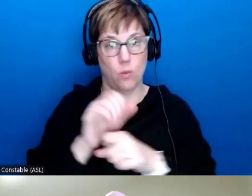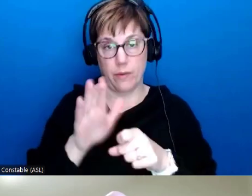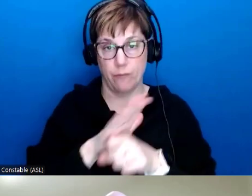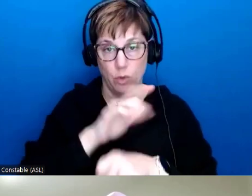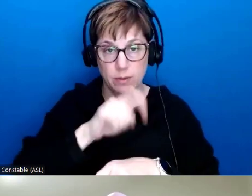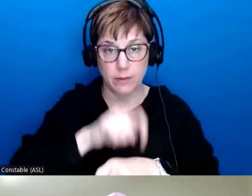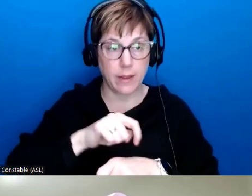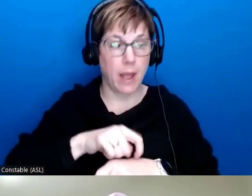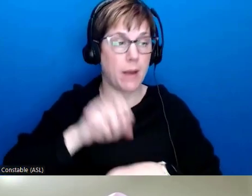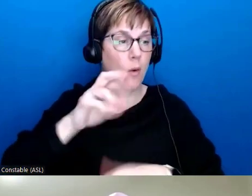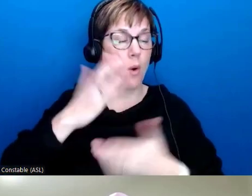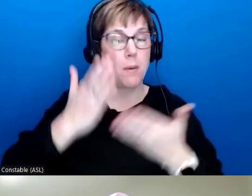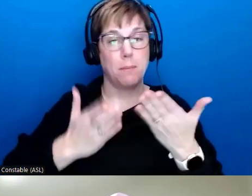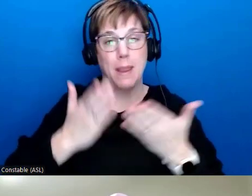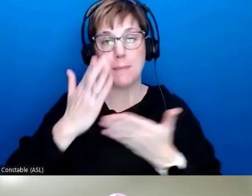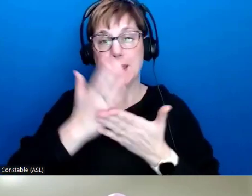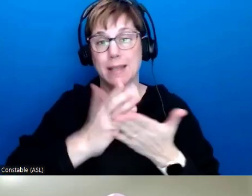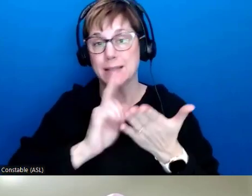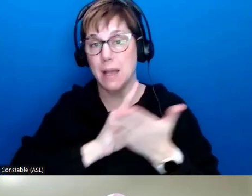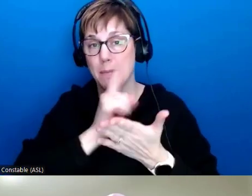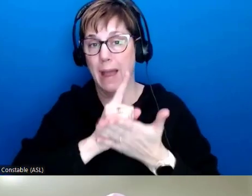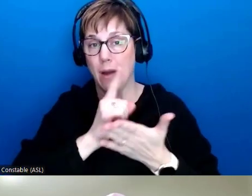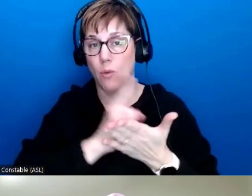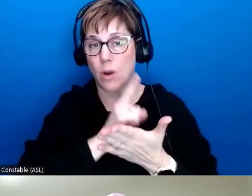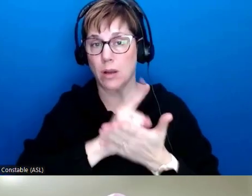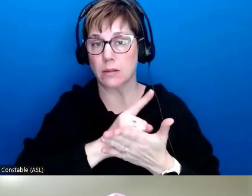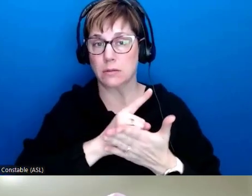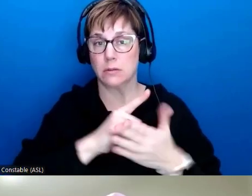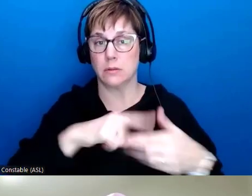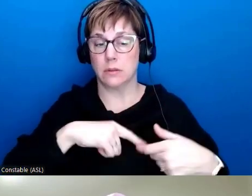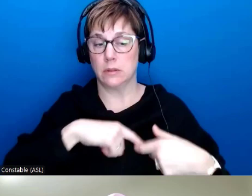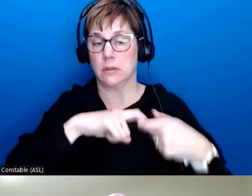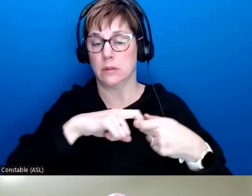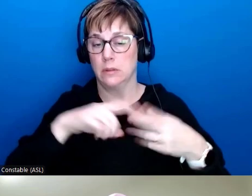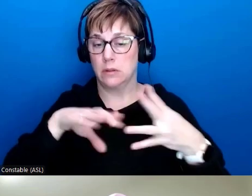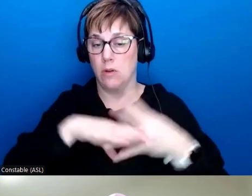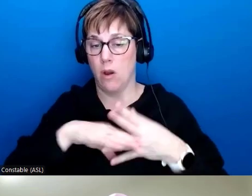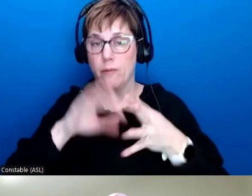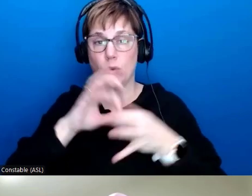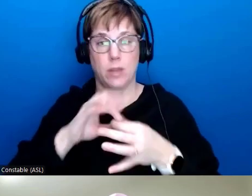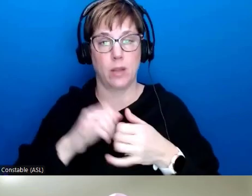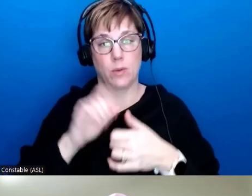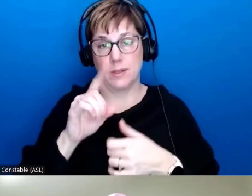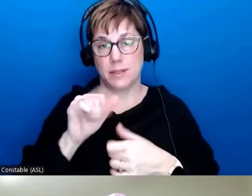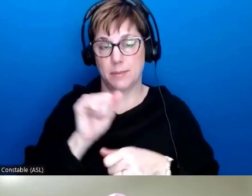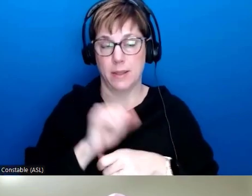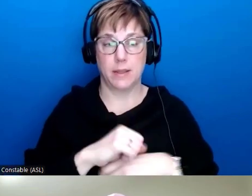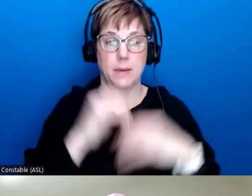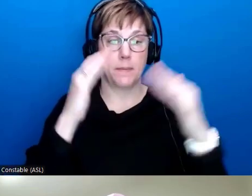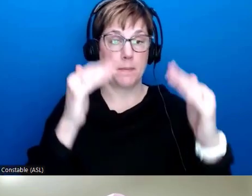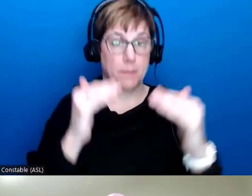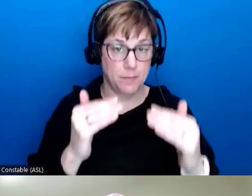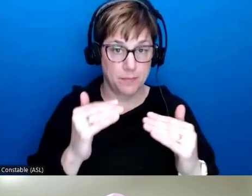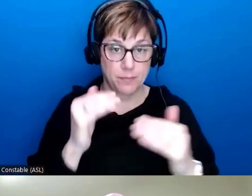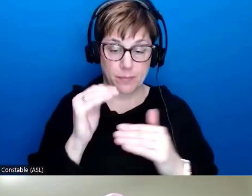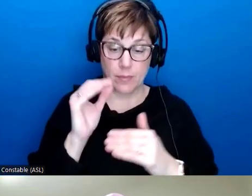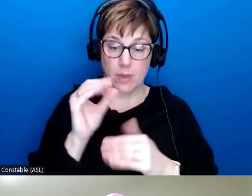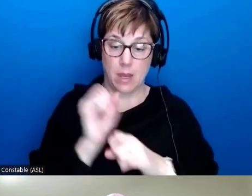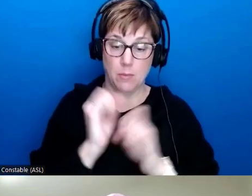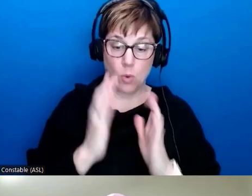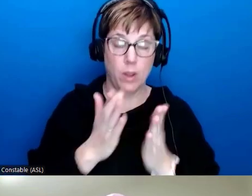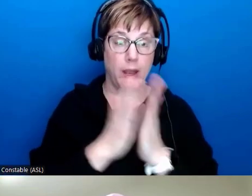take some hours off to do something that's related to the disability. An employee can also ask for job